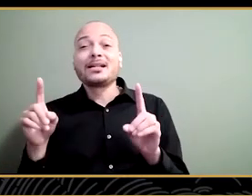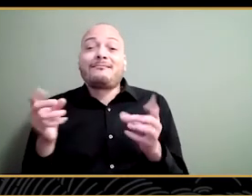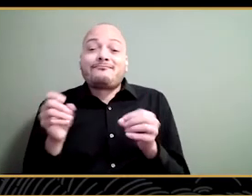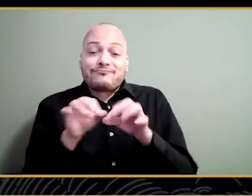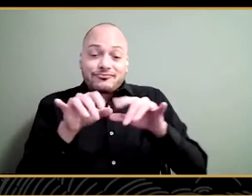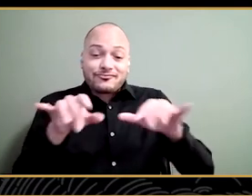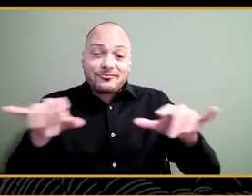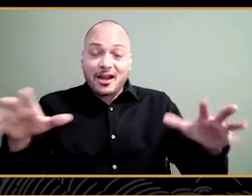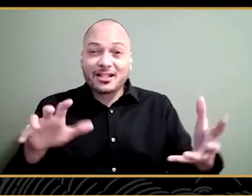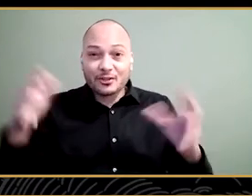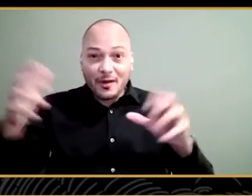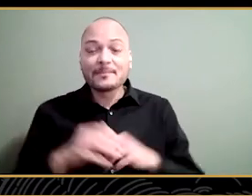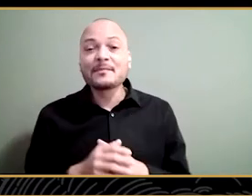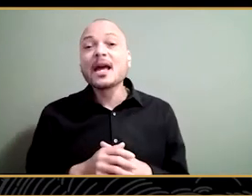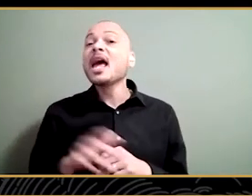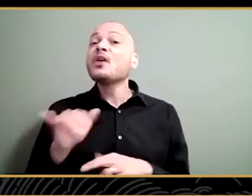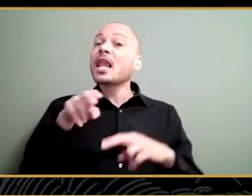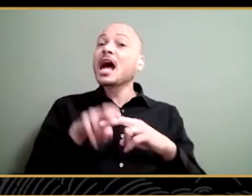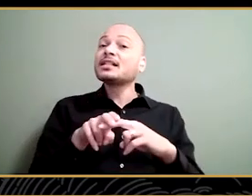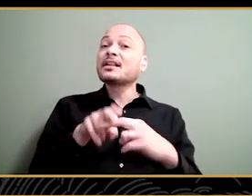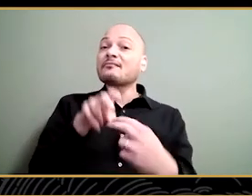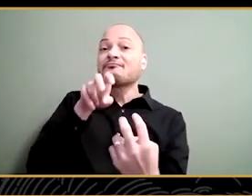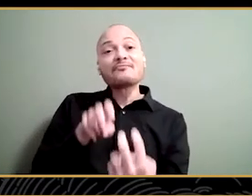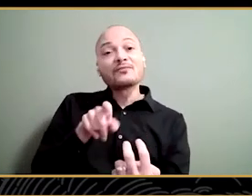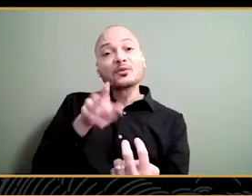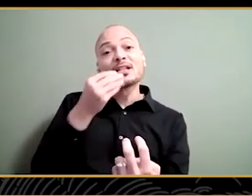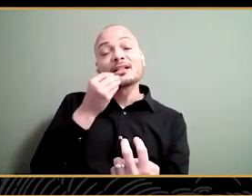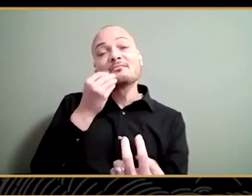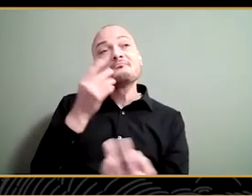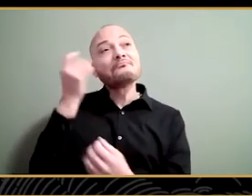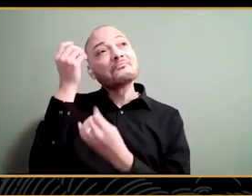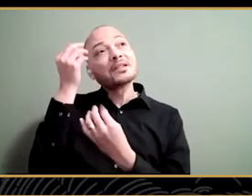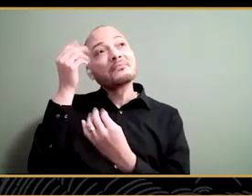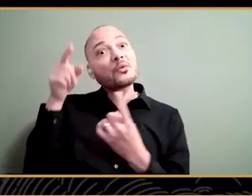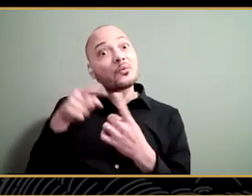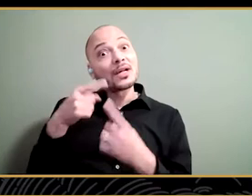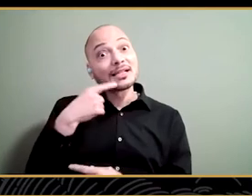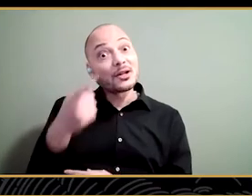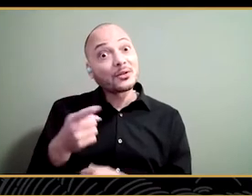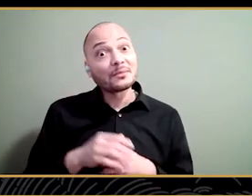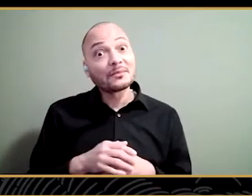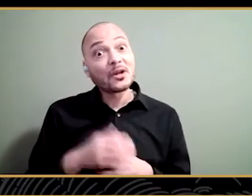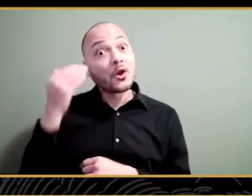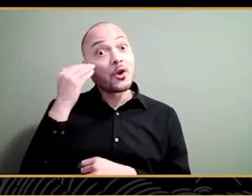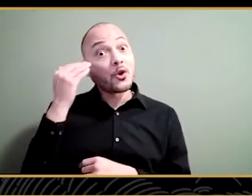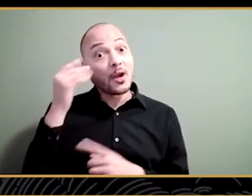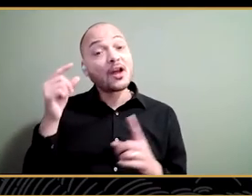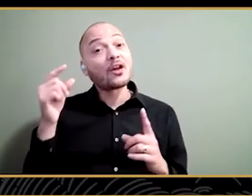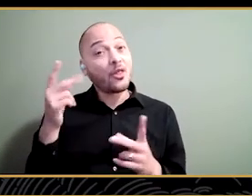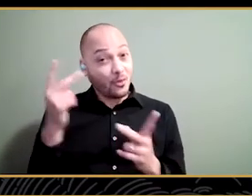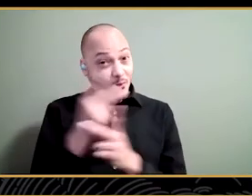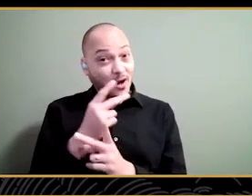It was like sitting across from you at dinner and wondering when to tell you. Knowing the worst is coming